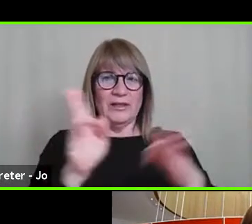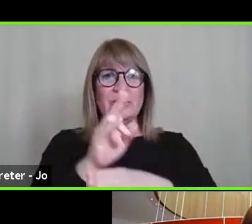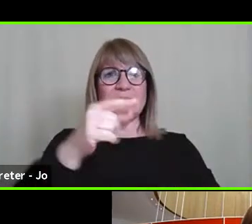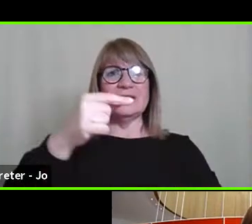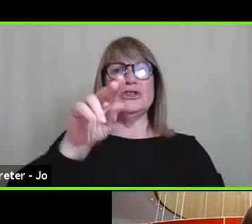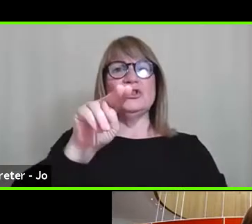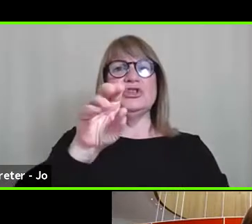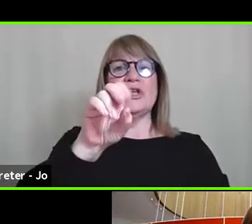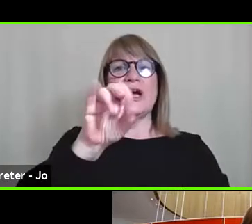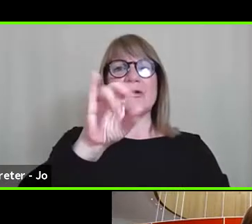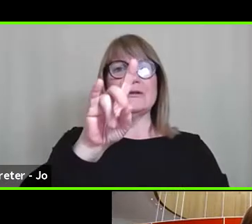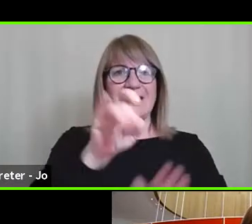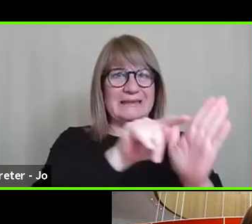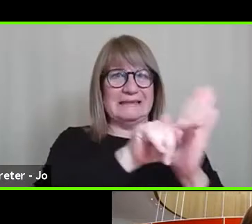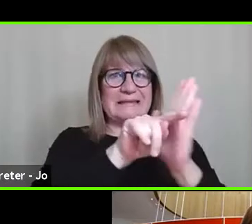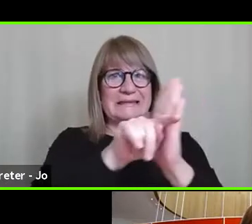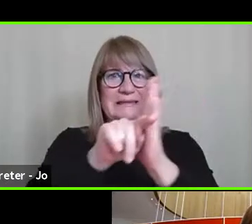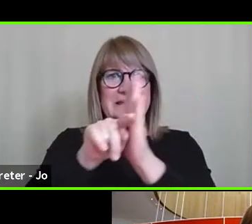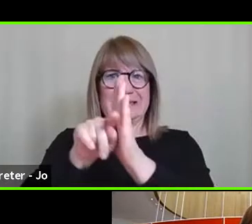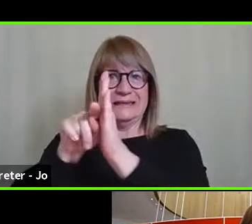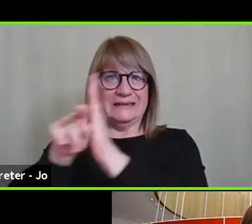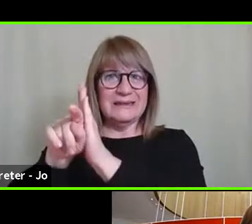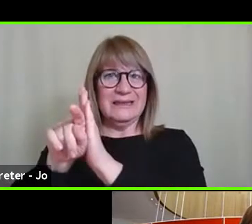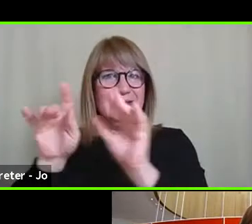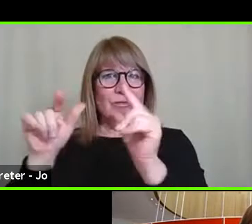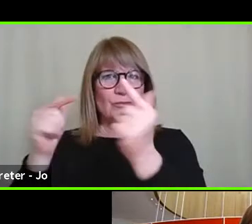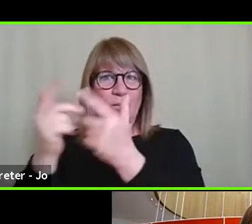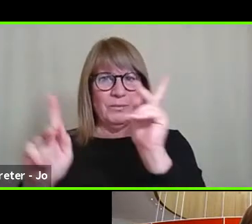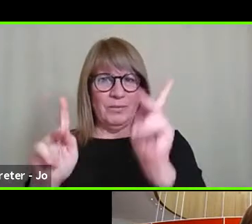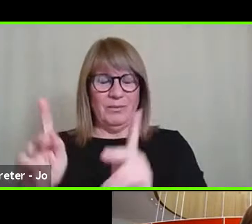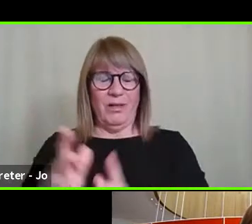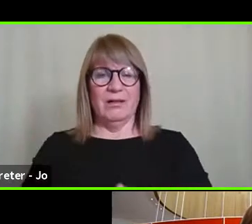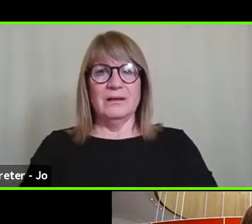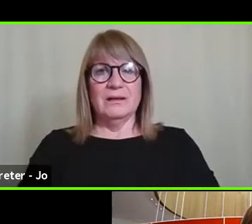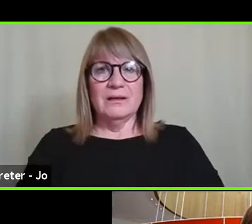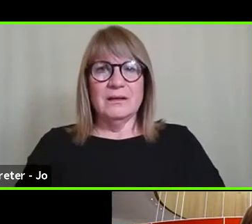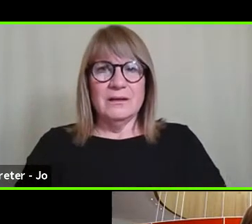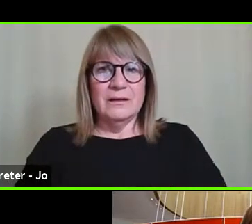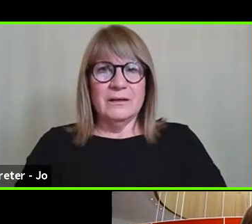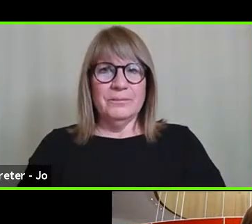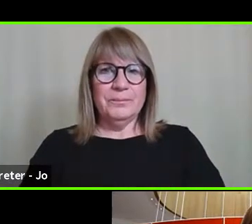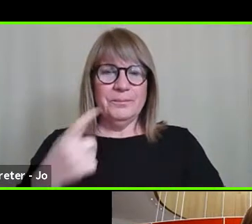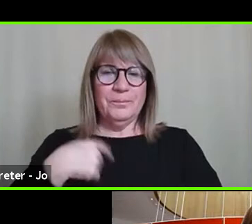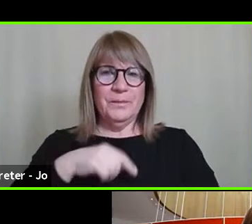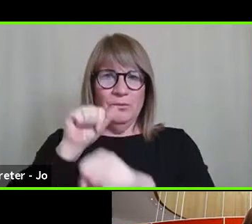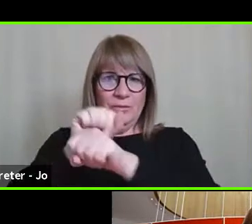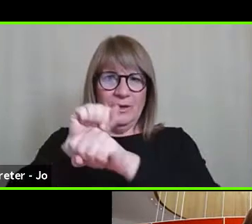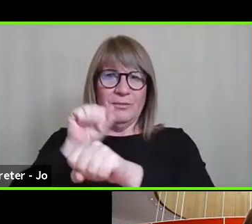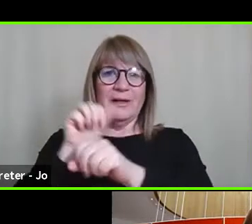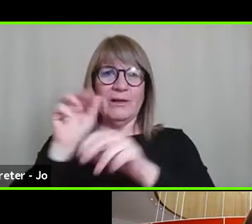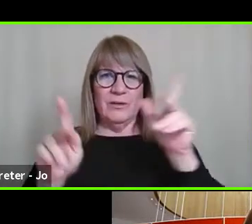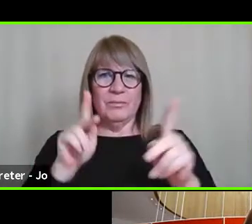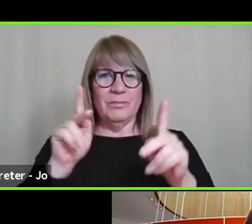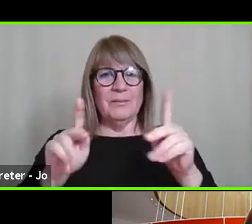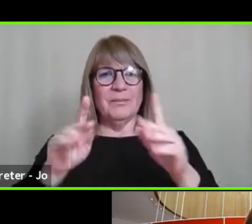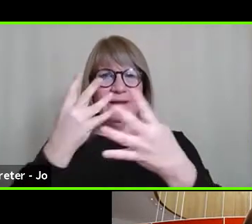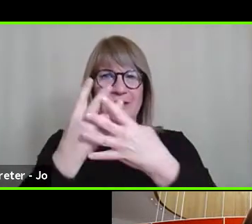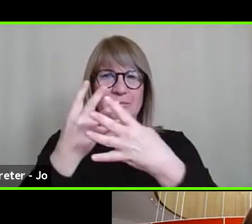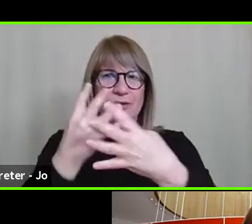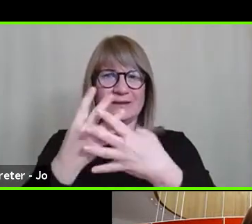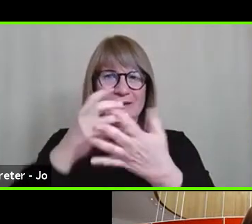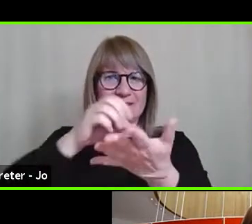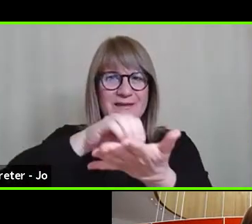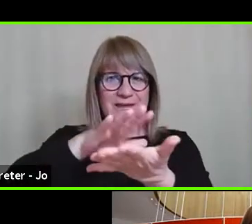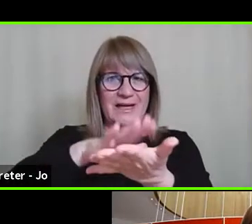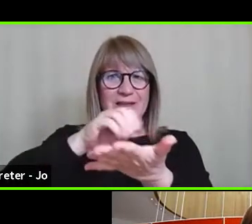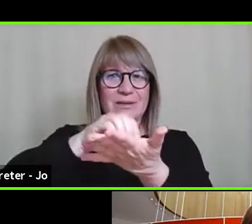most conservative definition provided by the united nations in defining genocide and we're working with people in prison to document how they